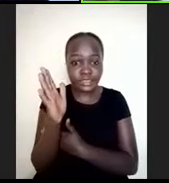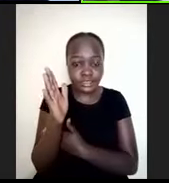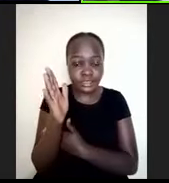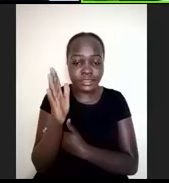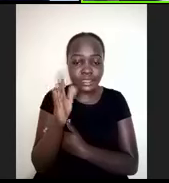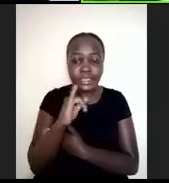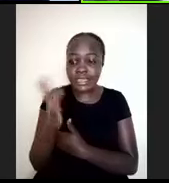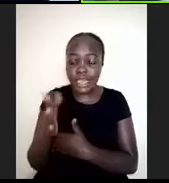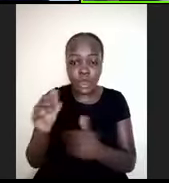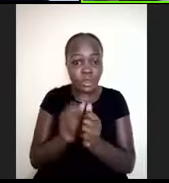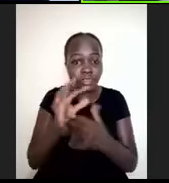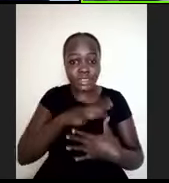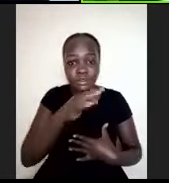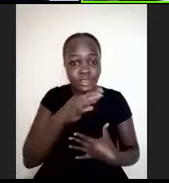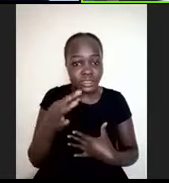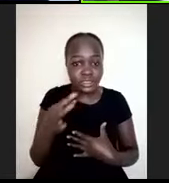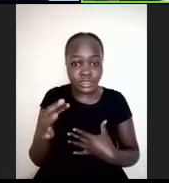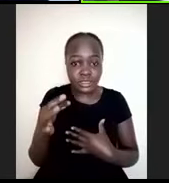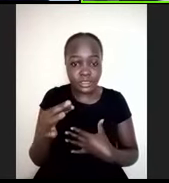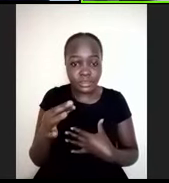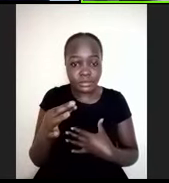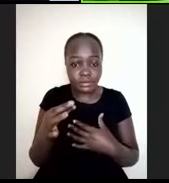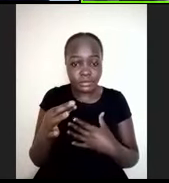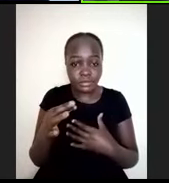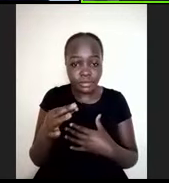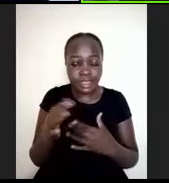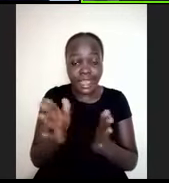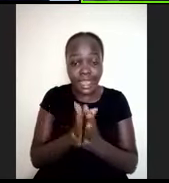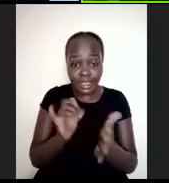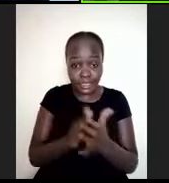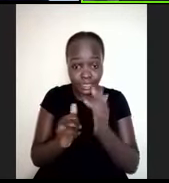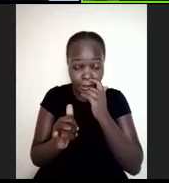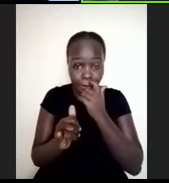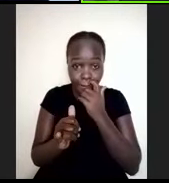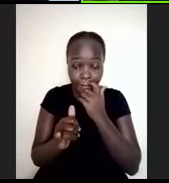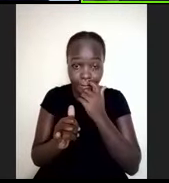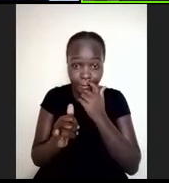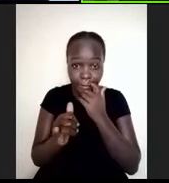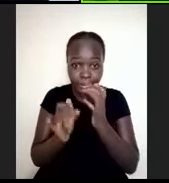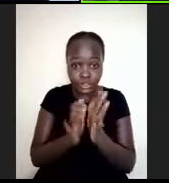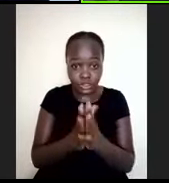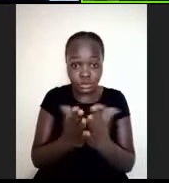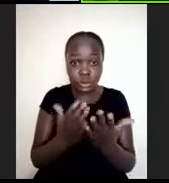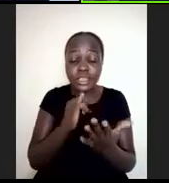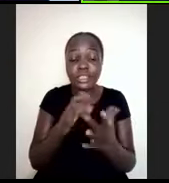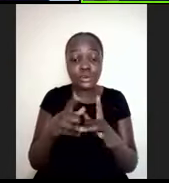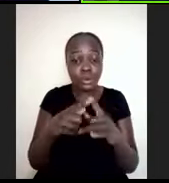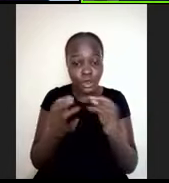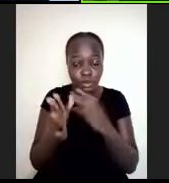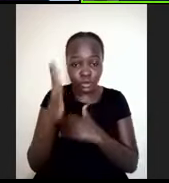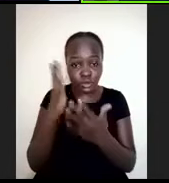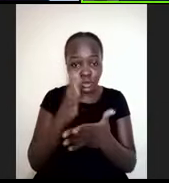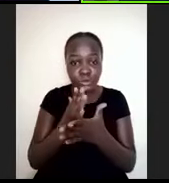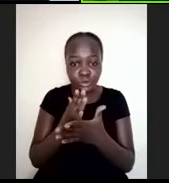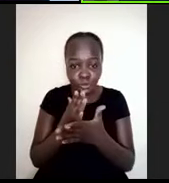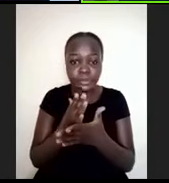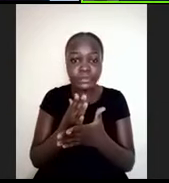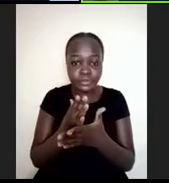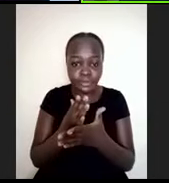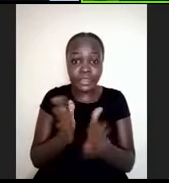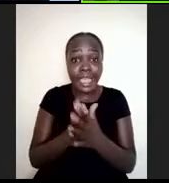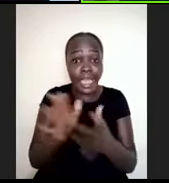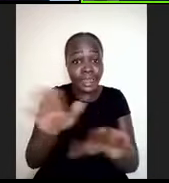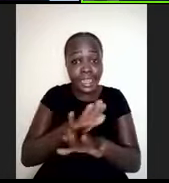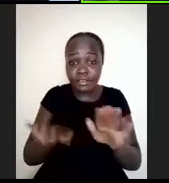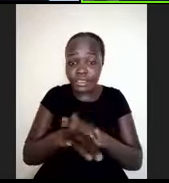real. They are so real. And that the Bible is the word of God. And everything in